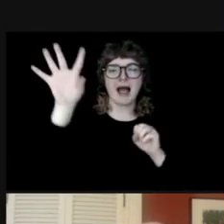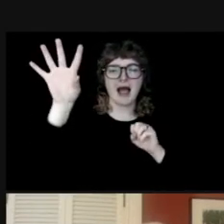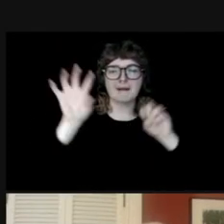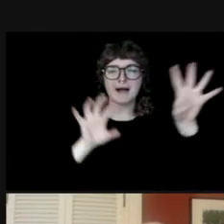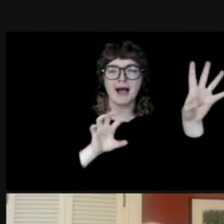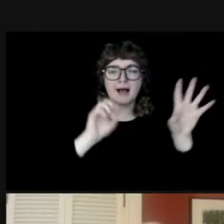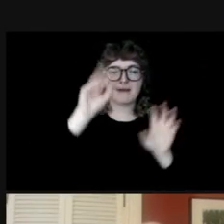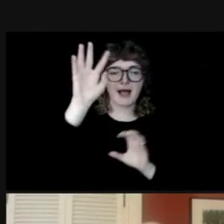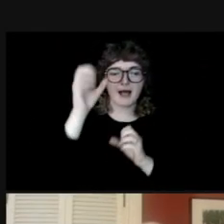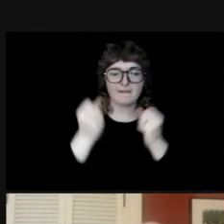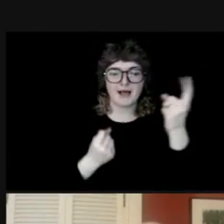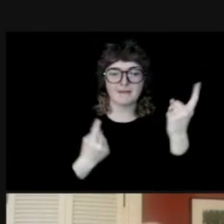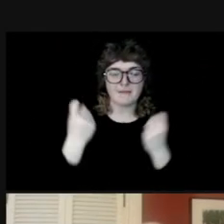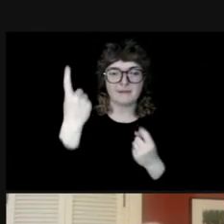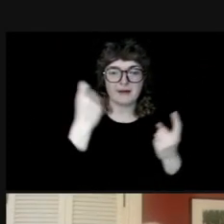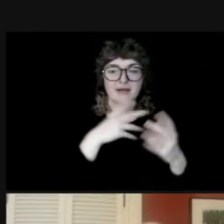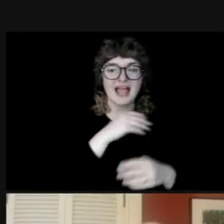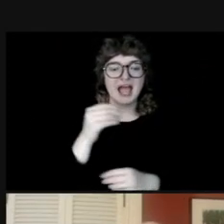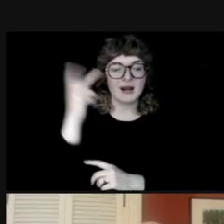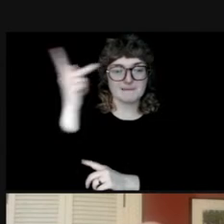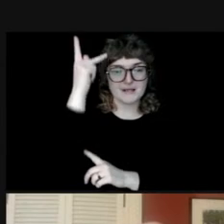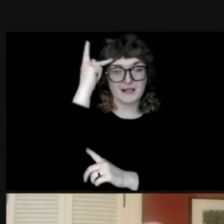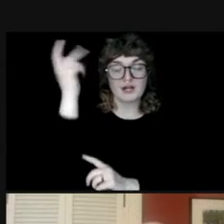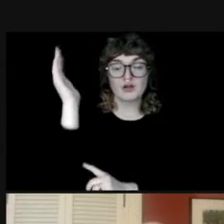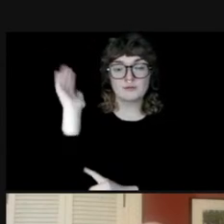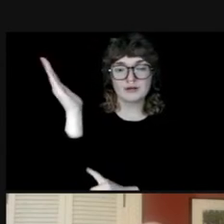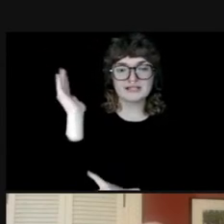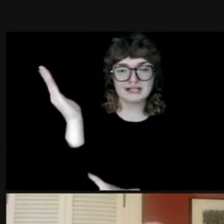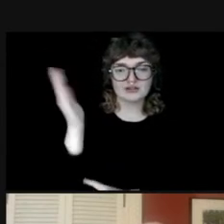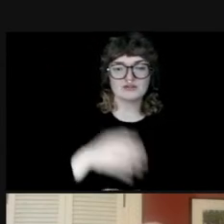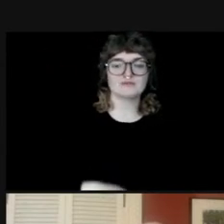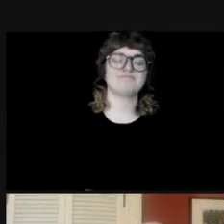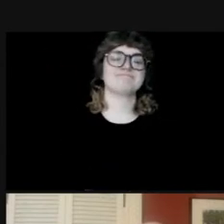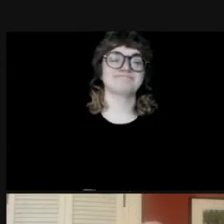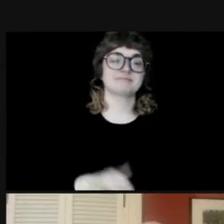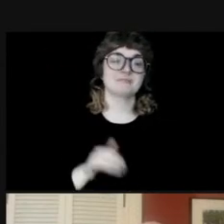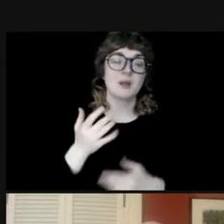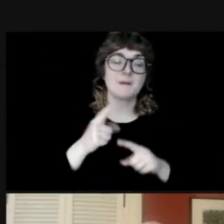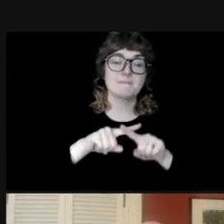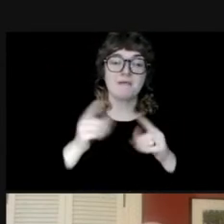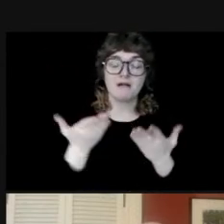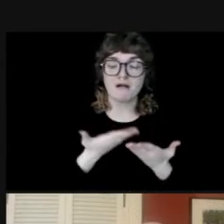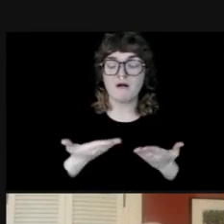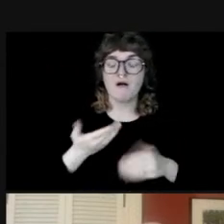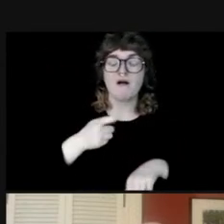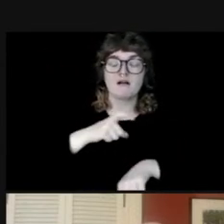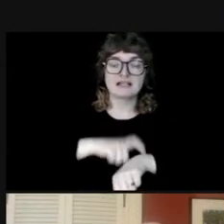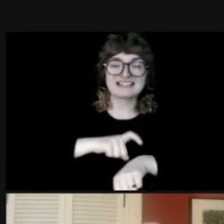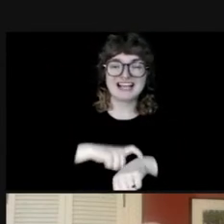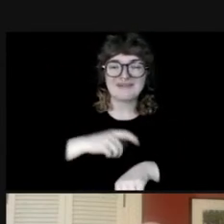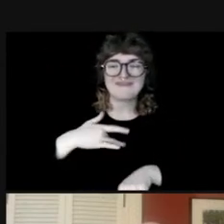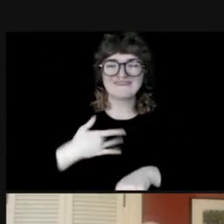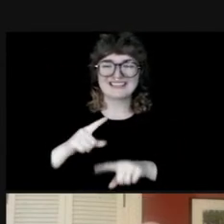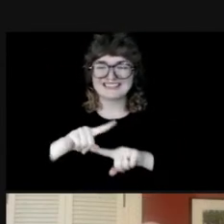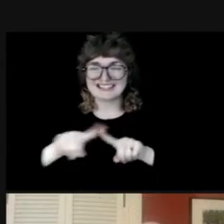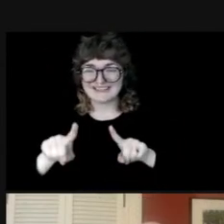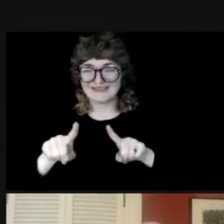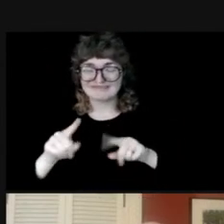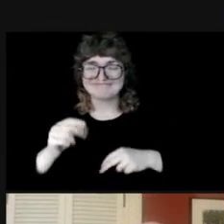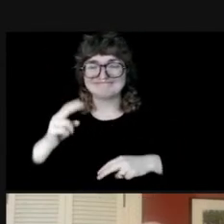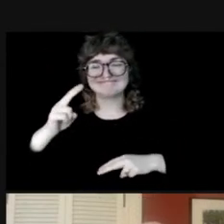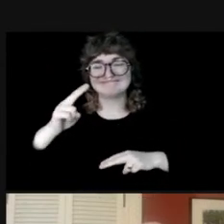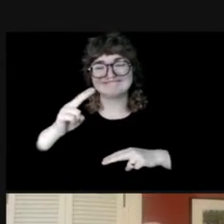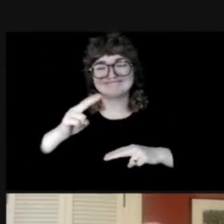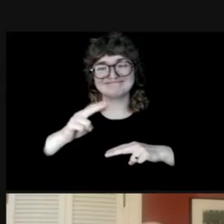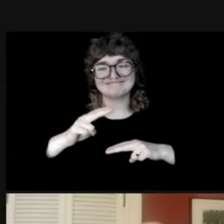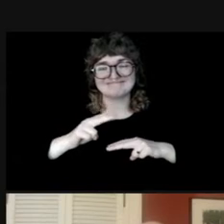gratuitous political speeches. Now, this time, our time seems different, with less to celebrate. We are lucky to be